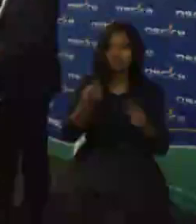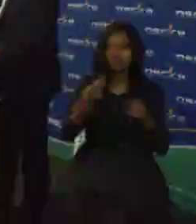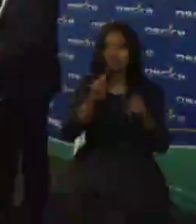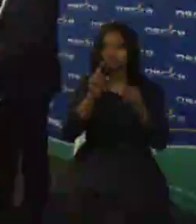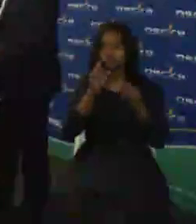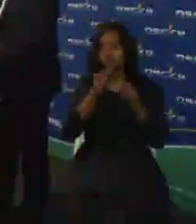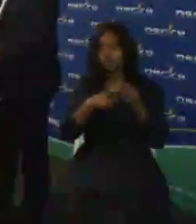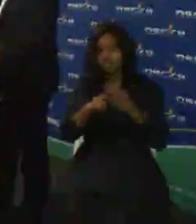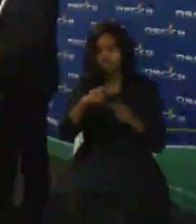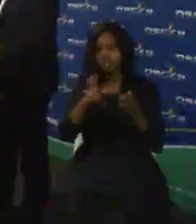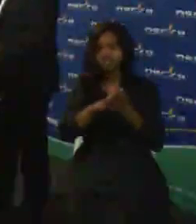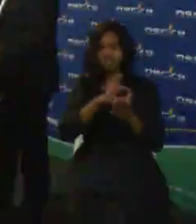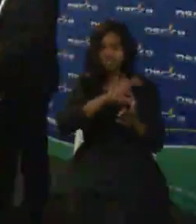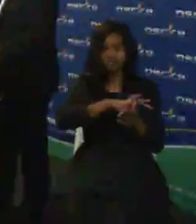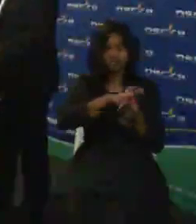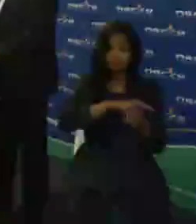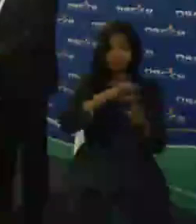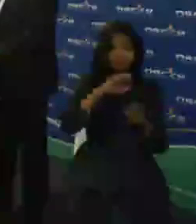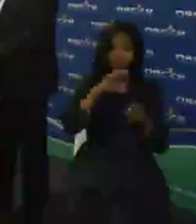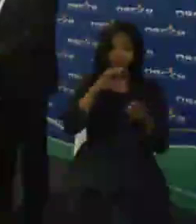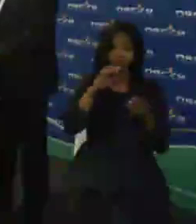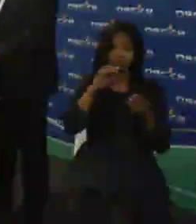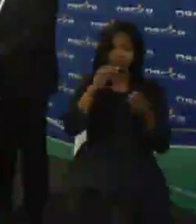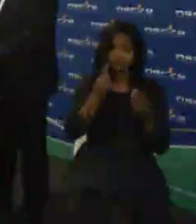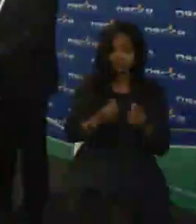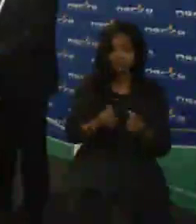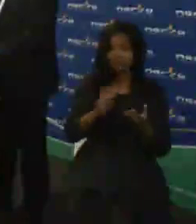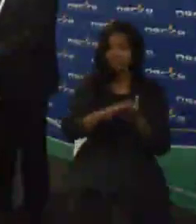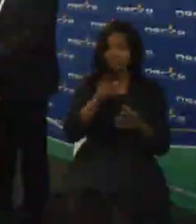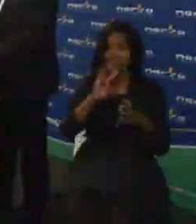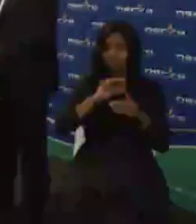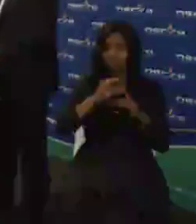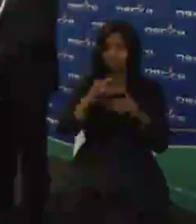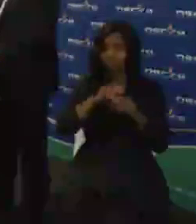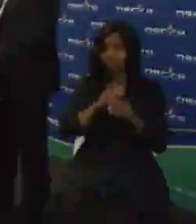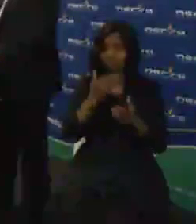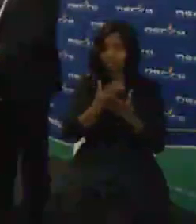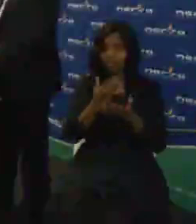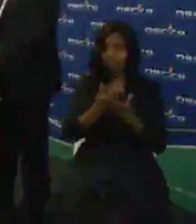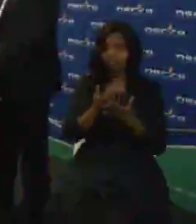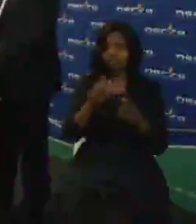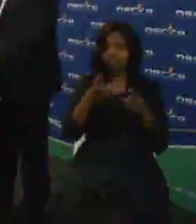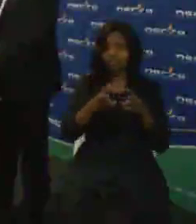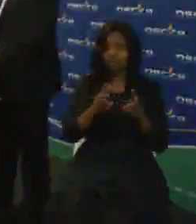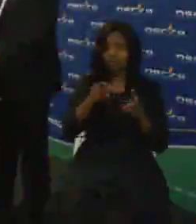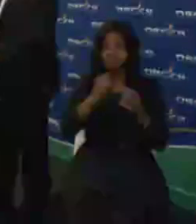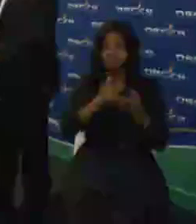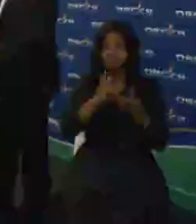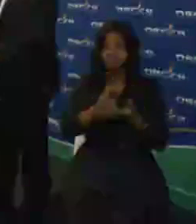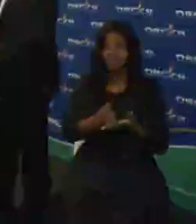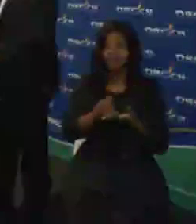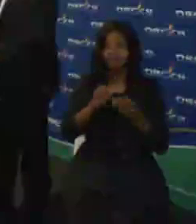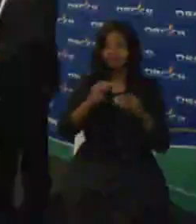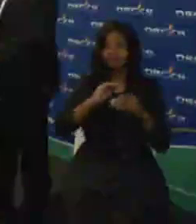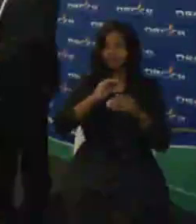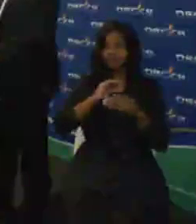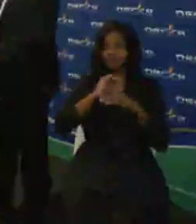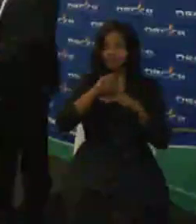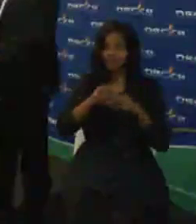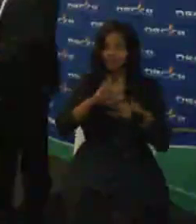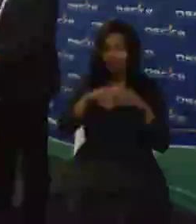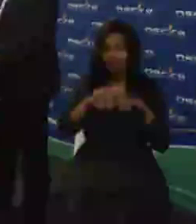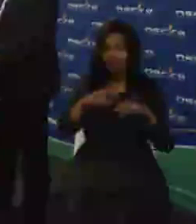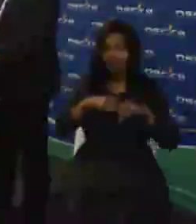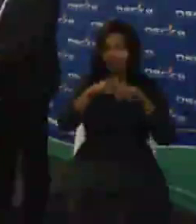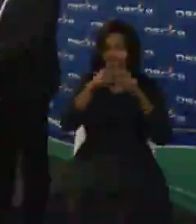revenue element, you want to recover the money in an application mode because it helps to recover your fixed costs as and when